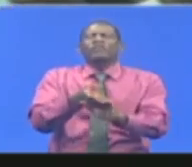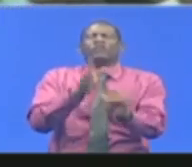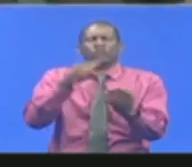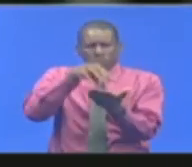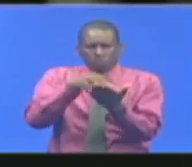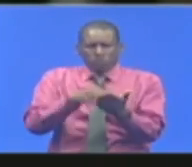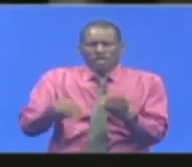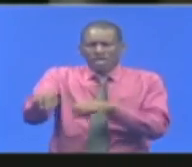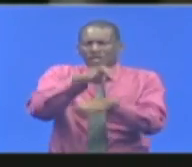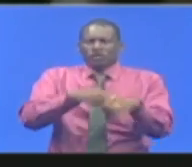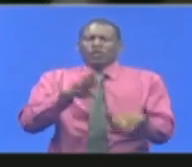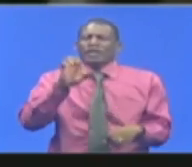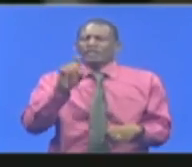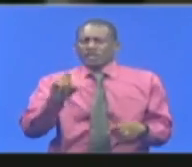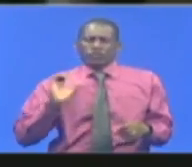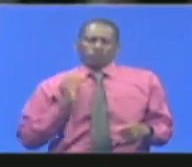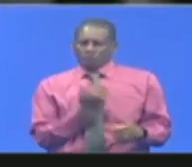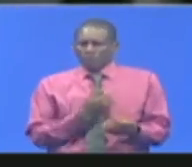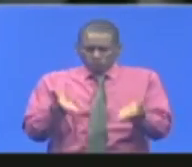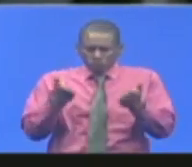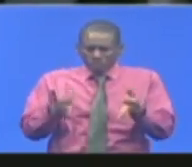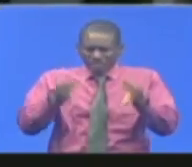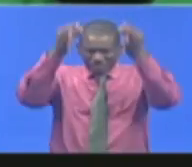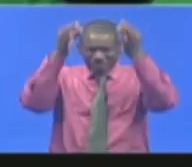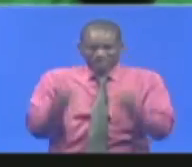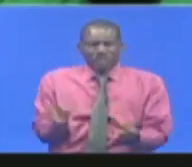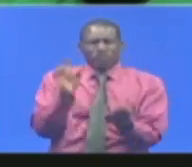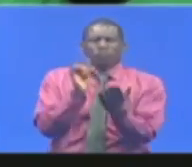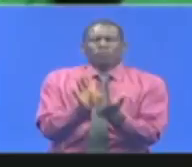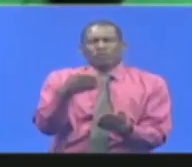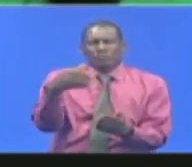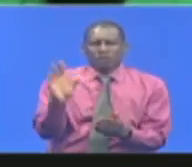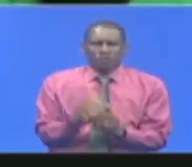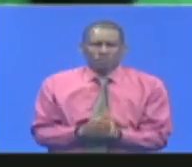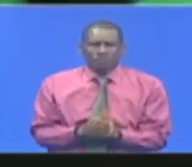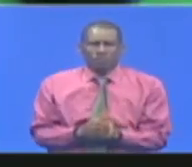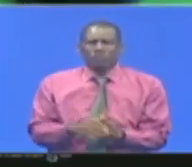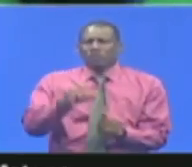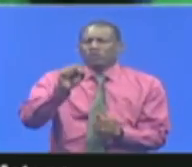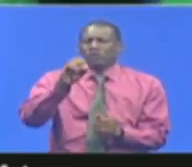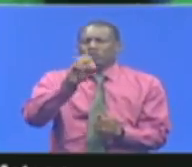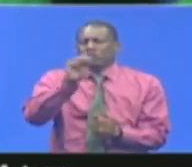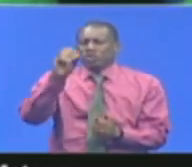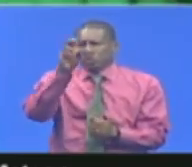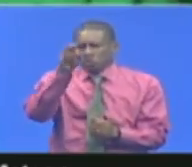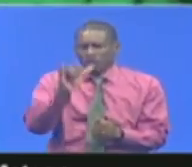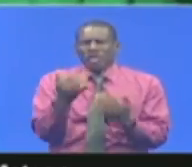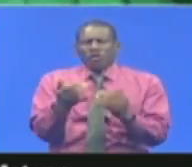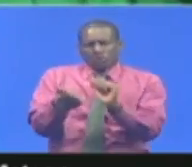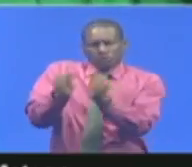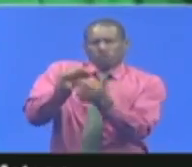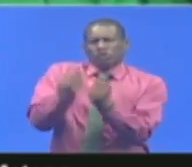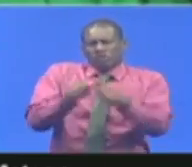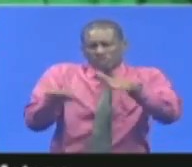the National Executive Council today resolved to kick him out. Thank you. Sossion will now be replaced by his deputy,